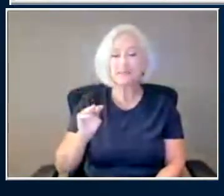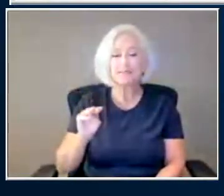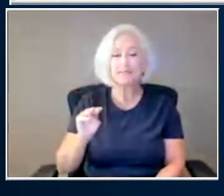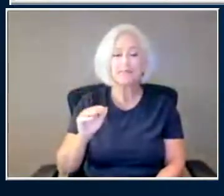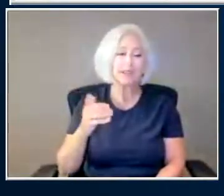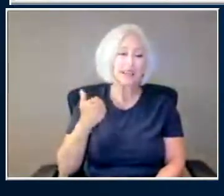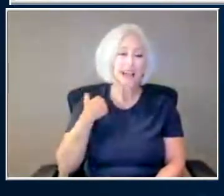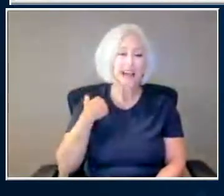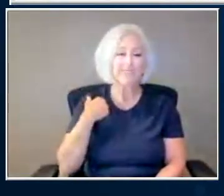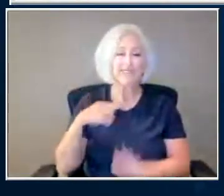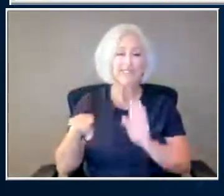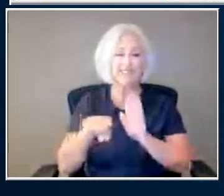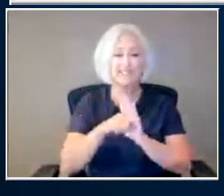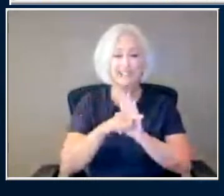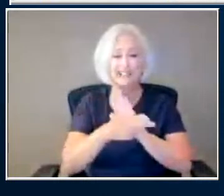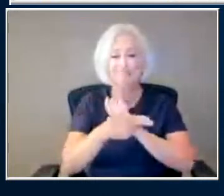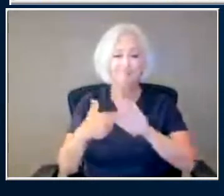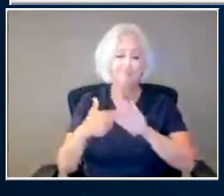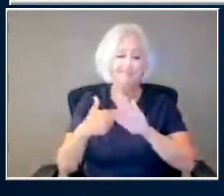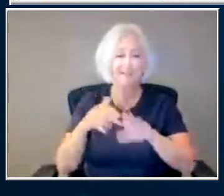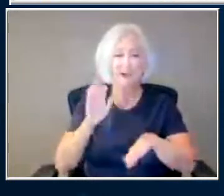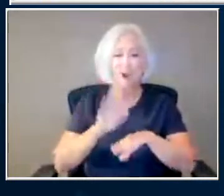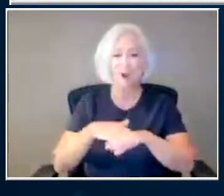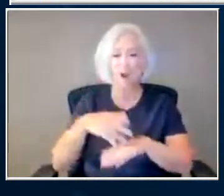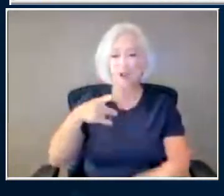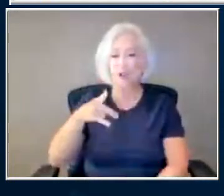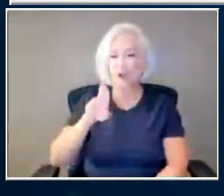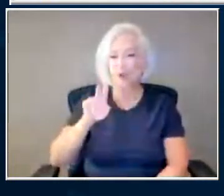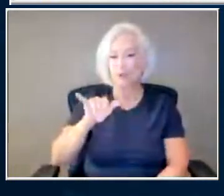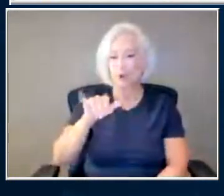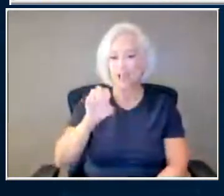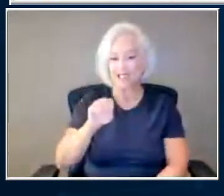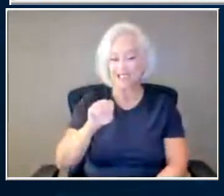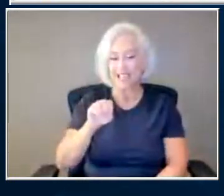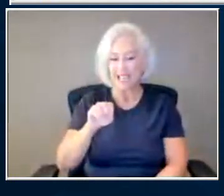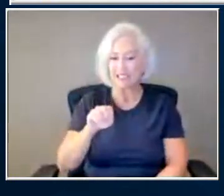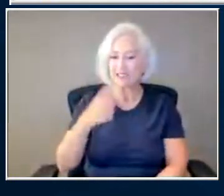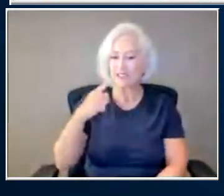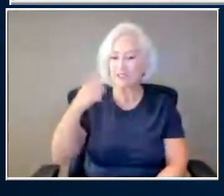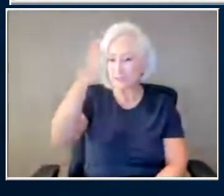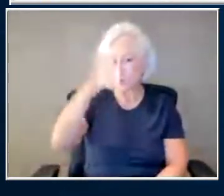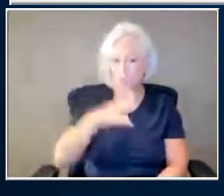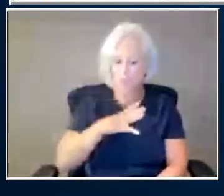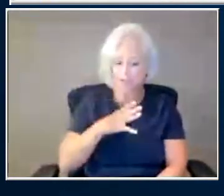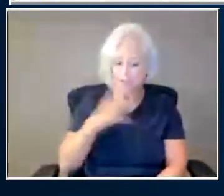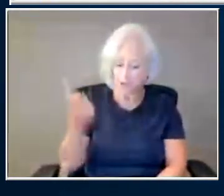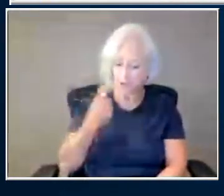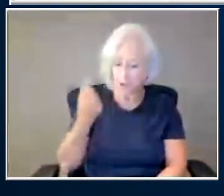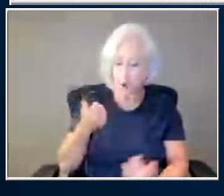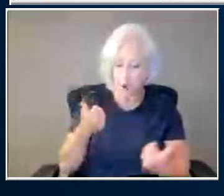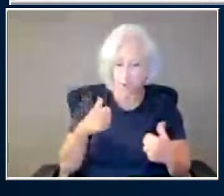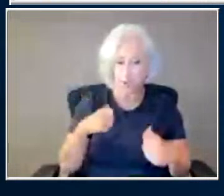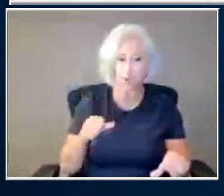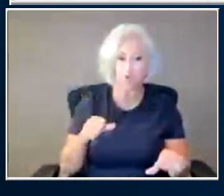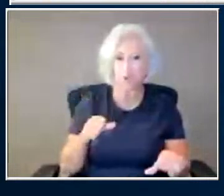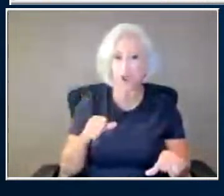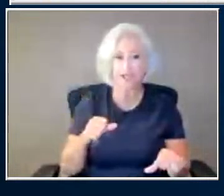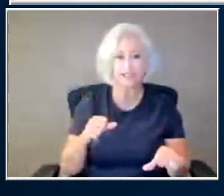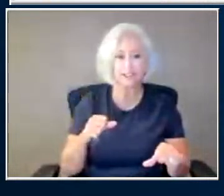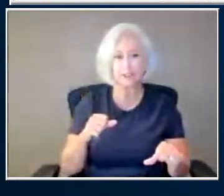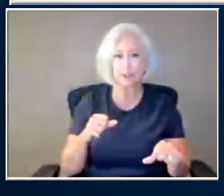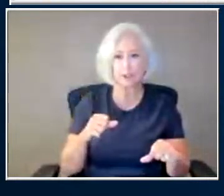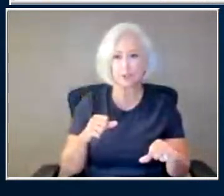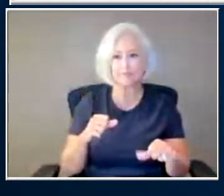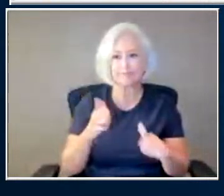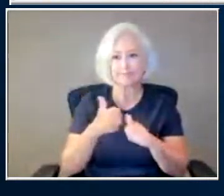the prostate and that area down there, and we're always trying to fight that. That's why we have these open conversations. I'm just curious, do you talk